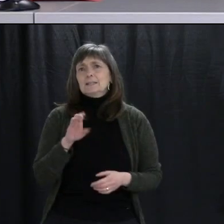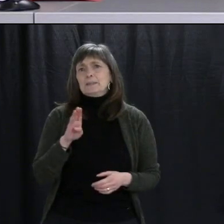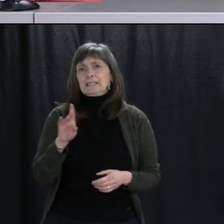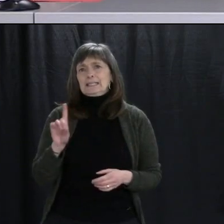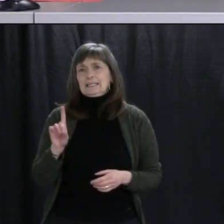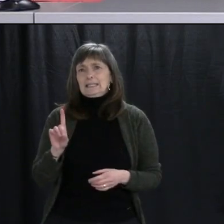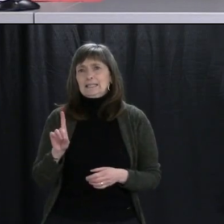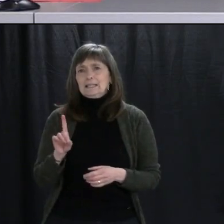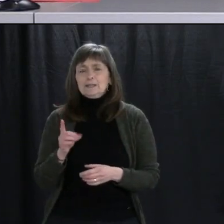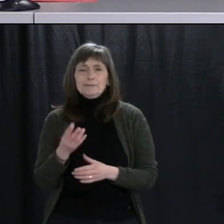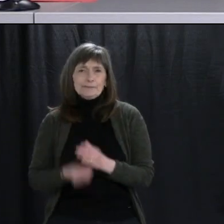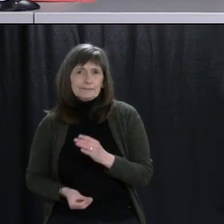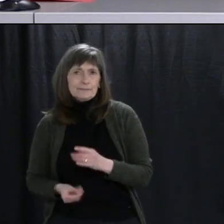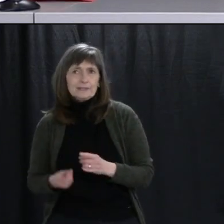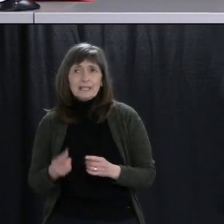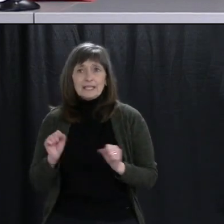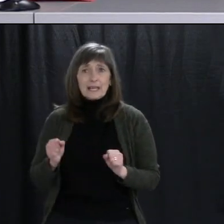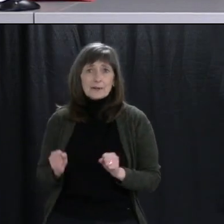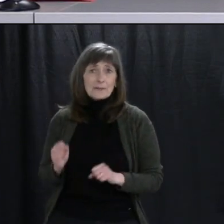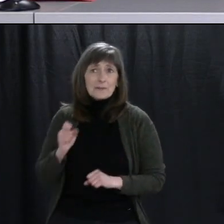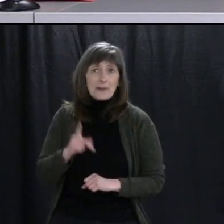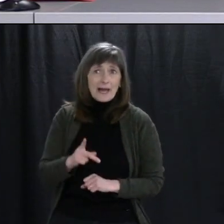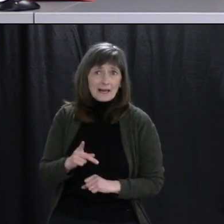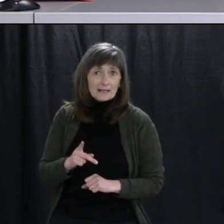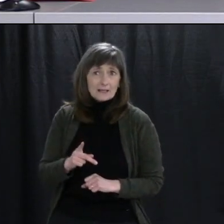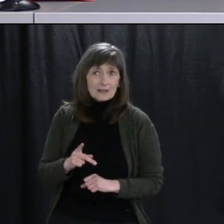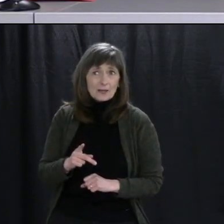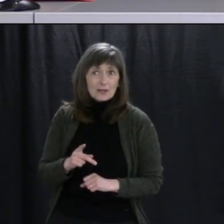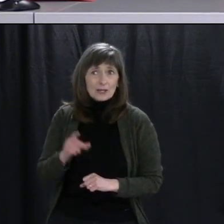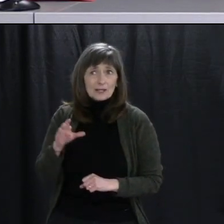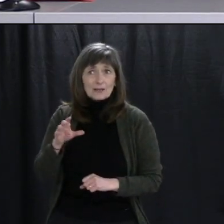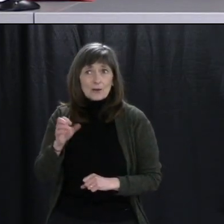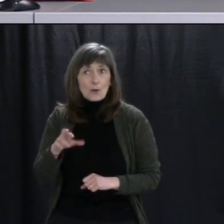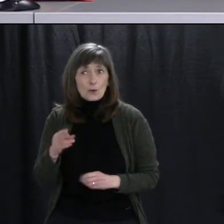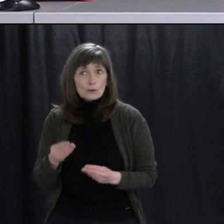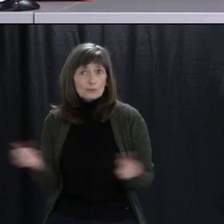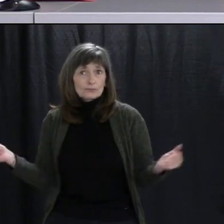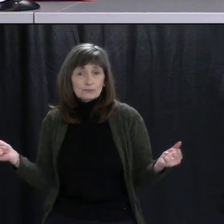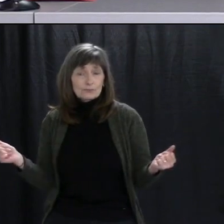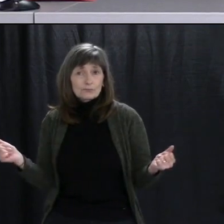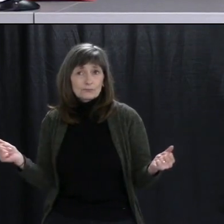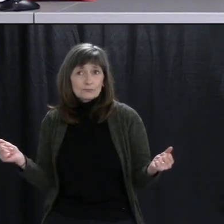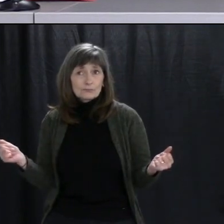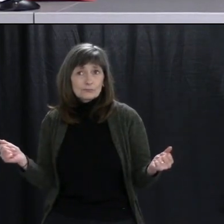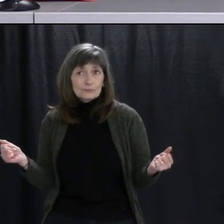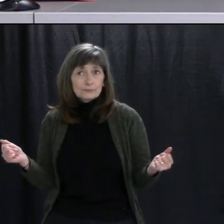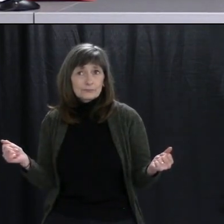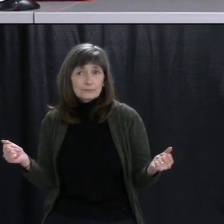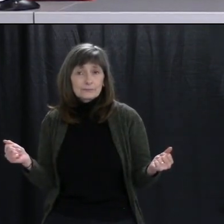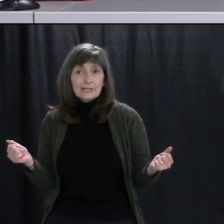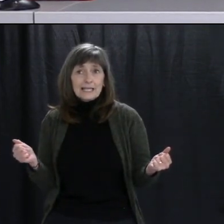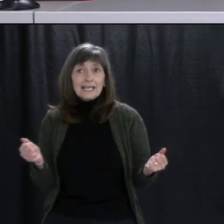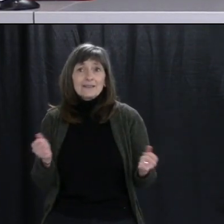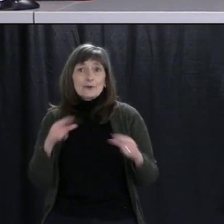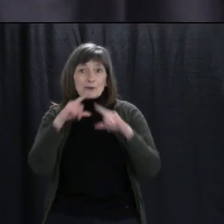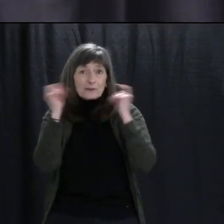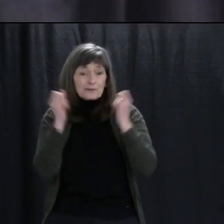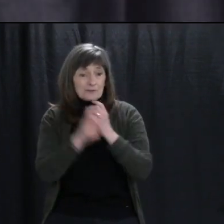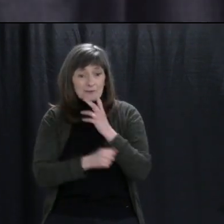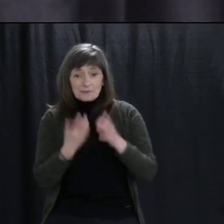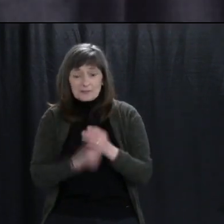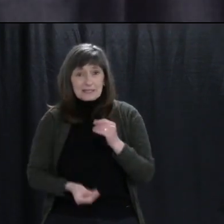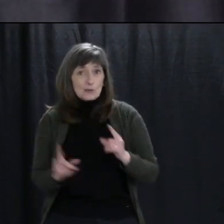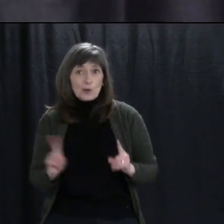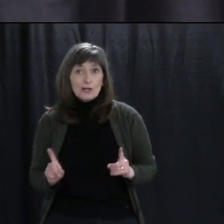be recovered, or is it just accepted that they're gone and we won't see them again? I suspect some of them never existed in the